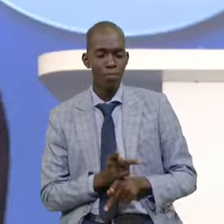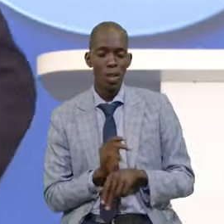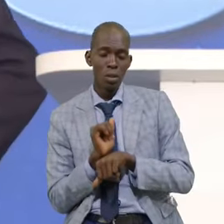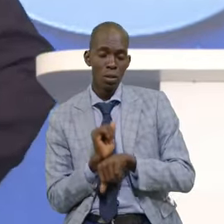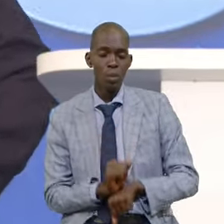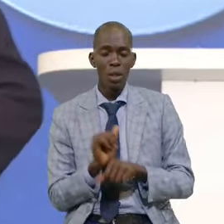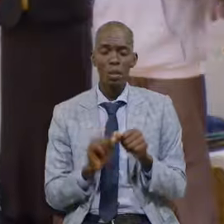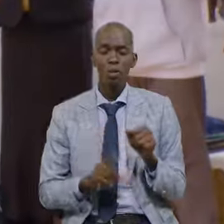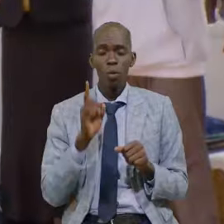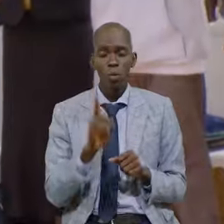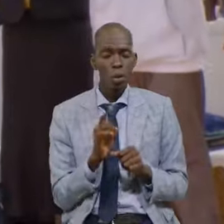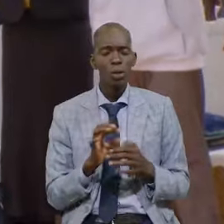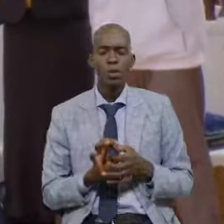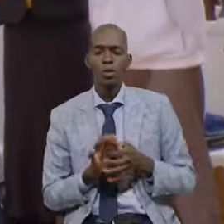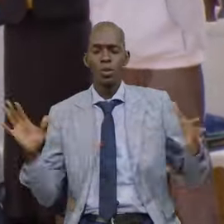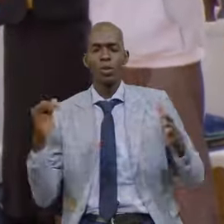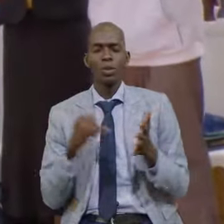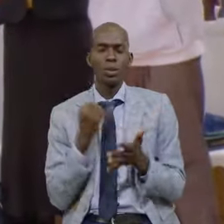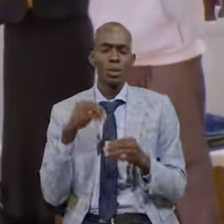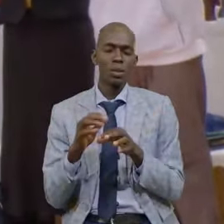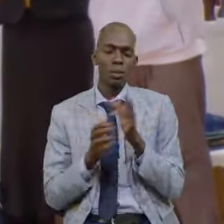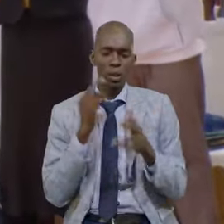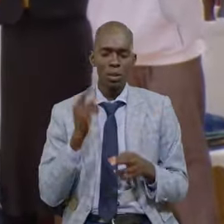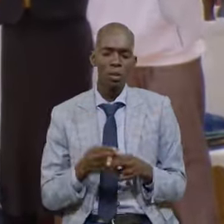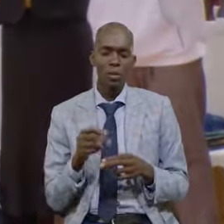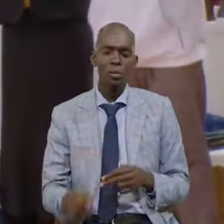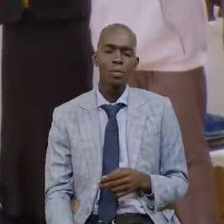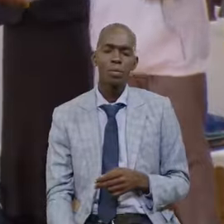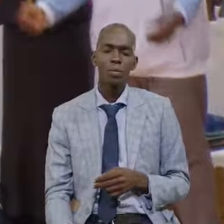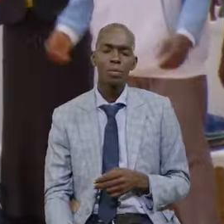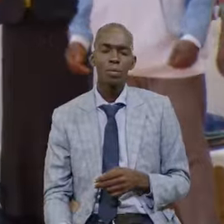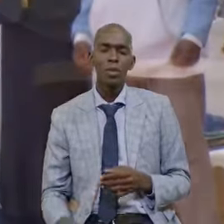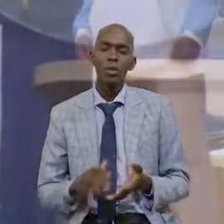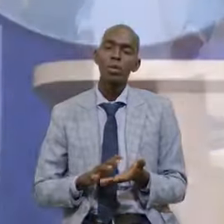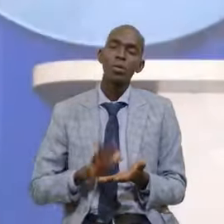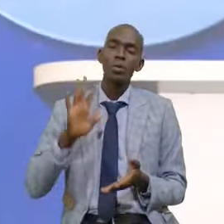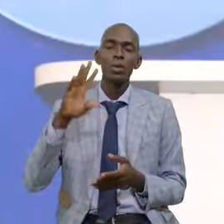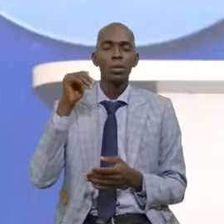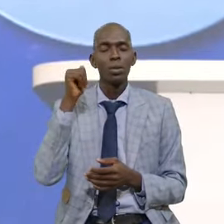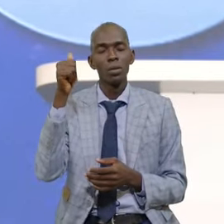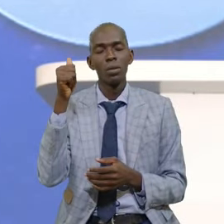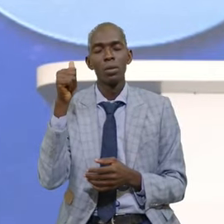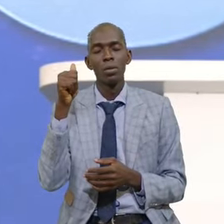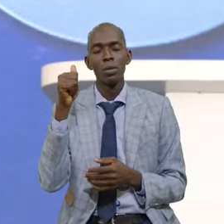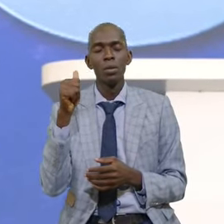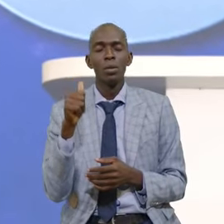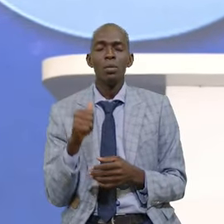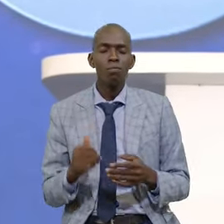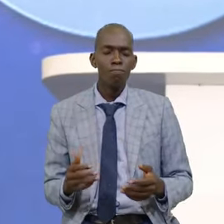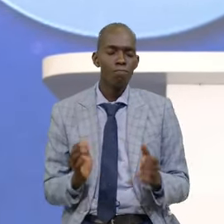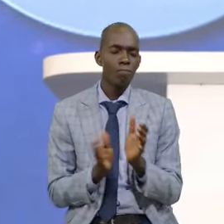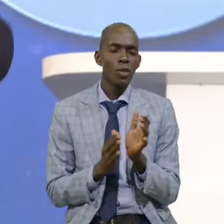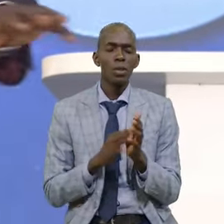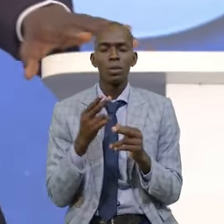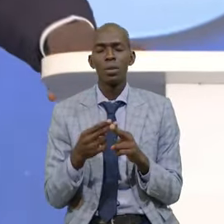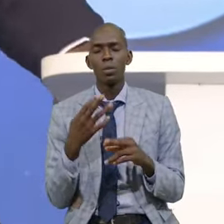in Jesus' name. Glorify yourself. Magnify the name of